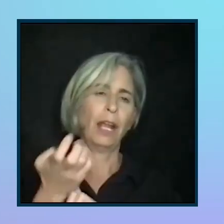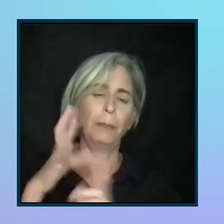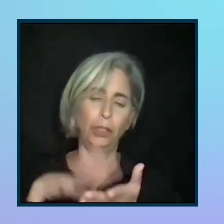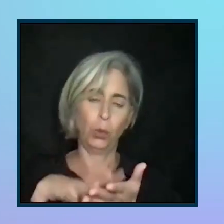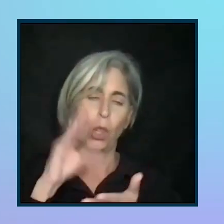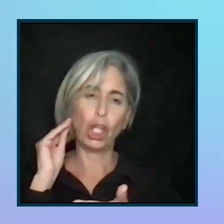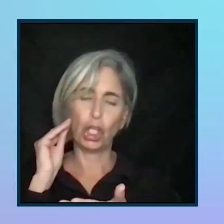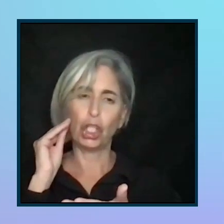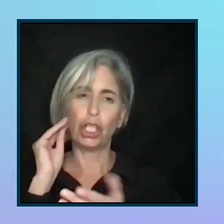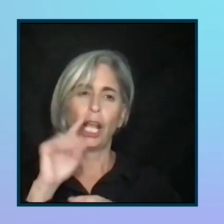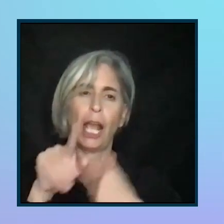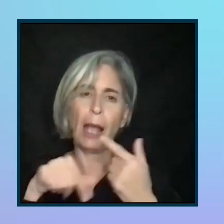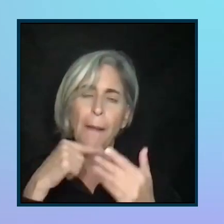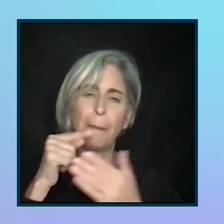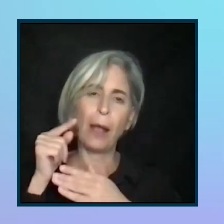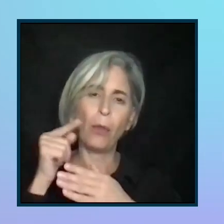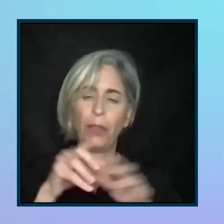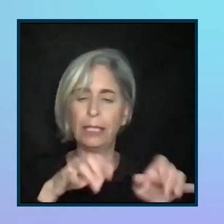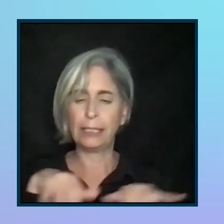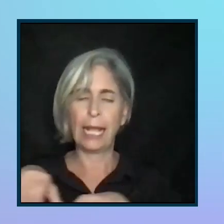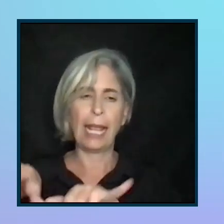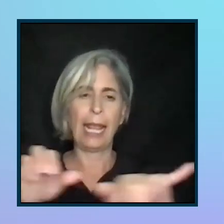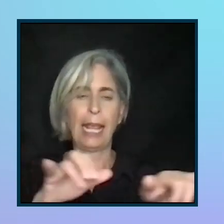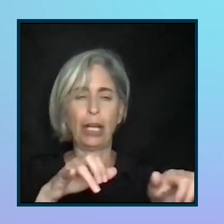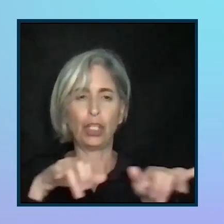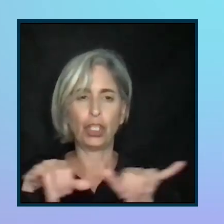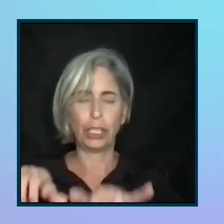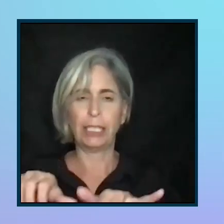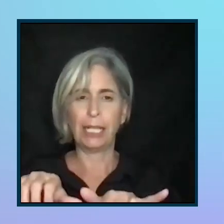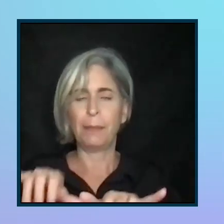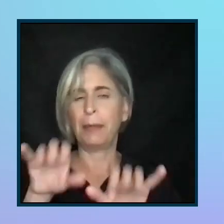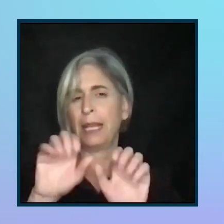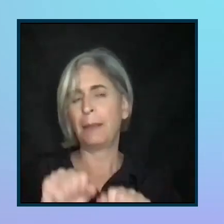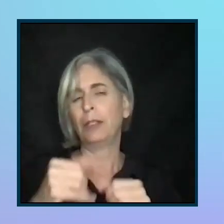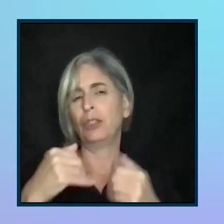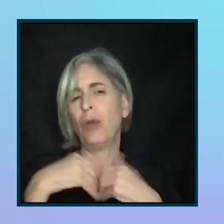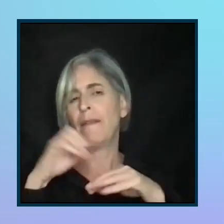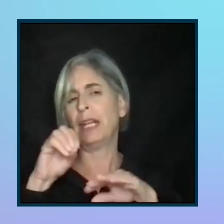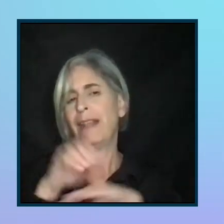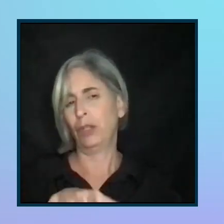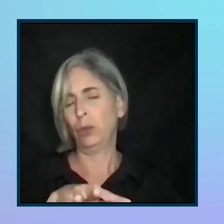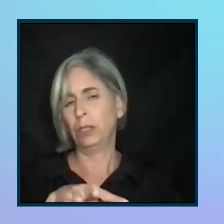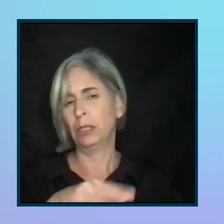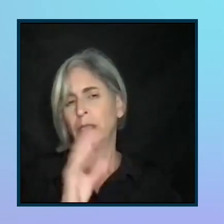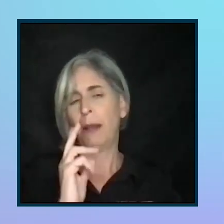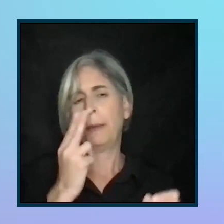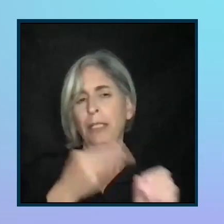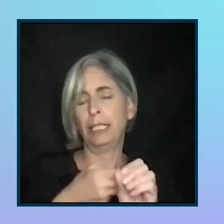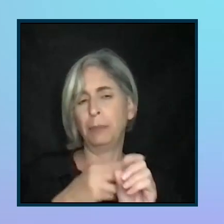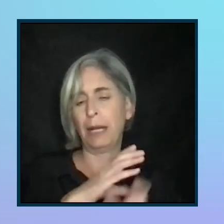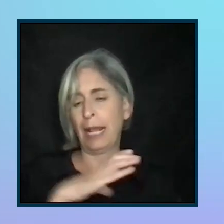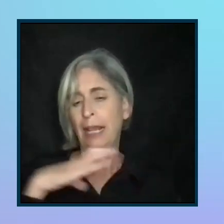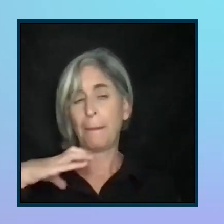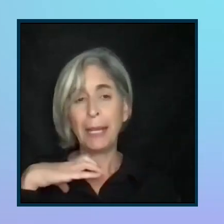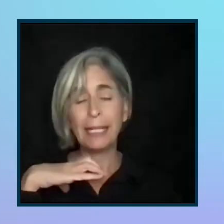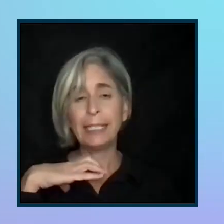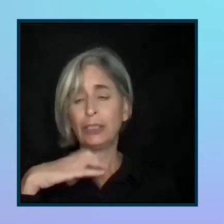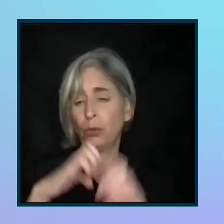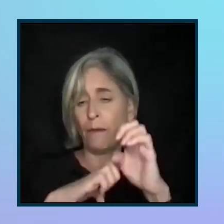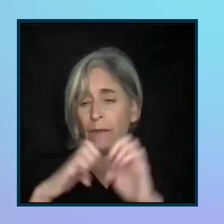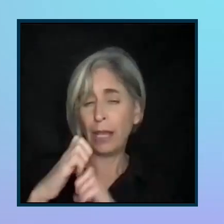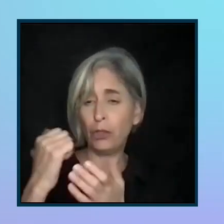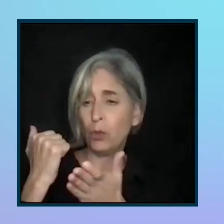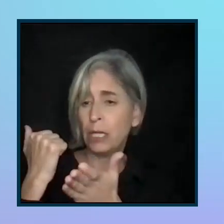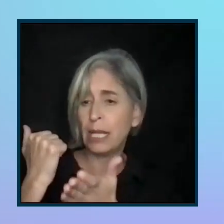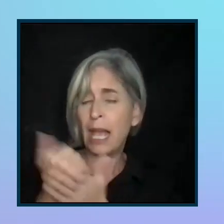learn about the standards and be able to have an influence, participate on committees that are helping to evaluate what those